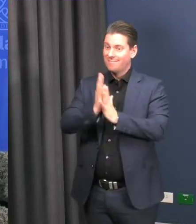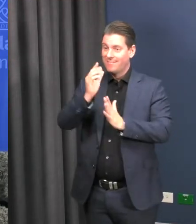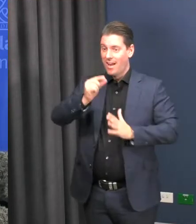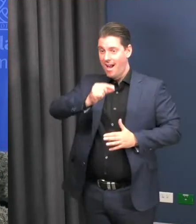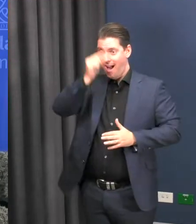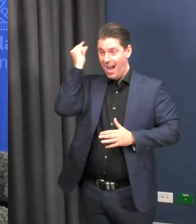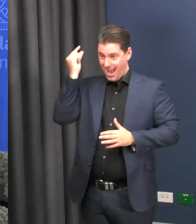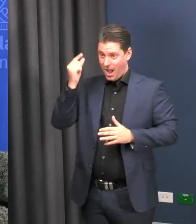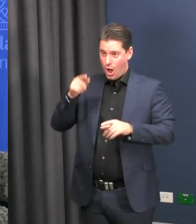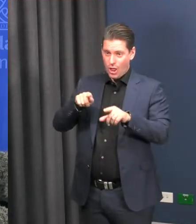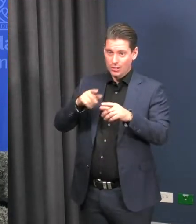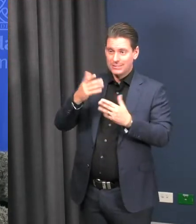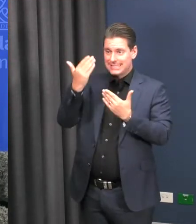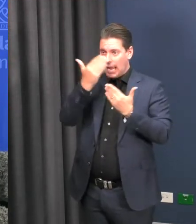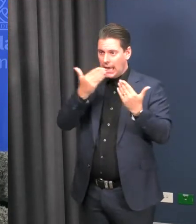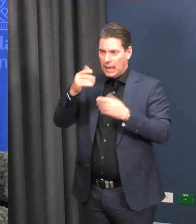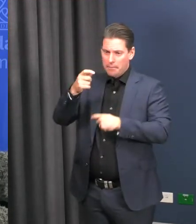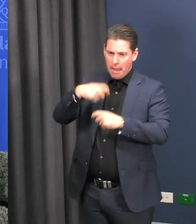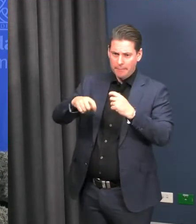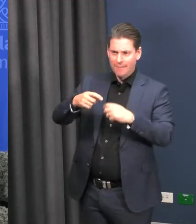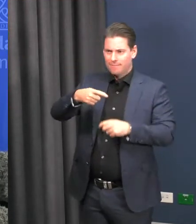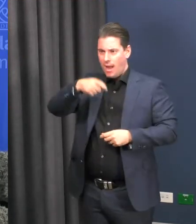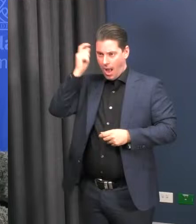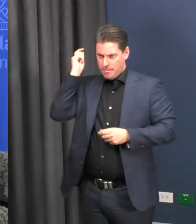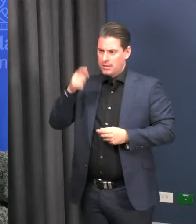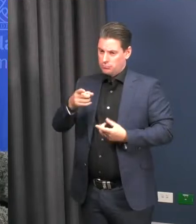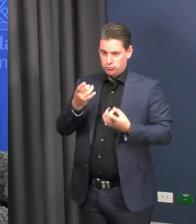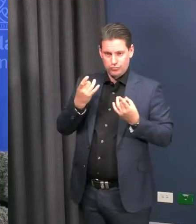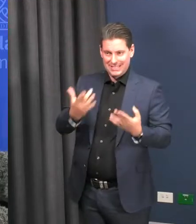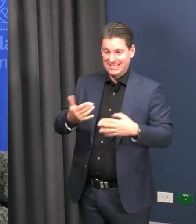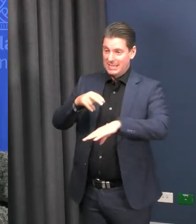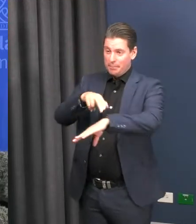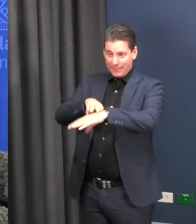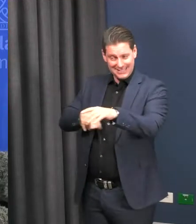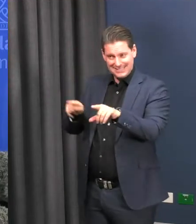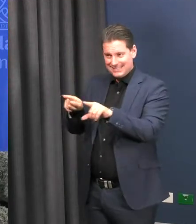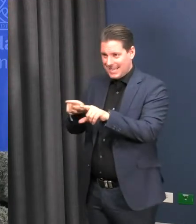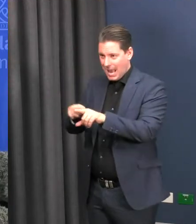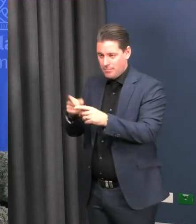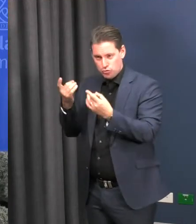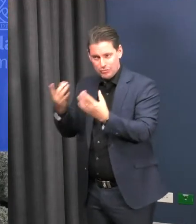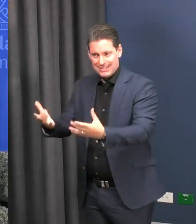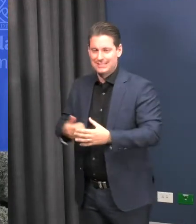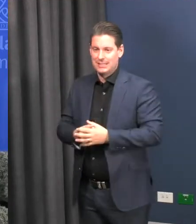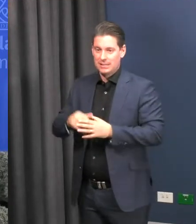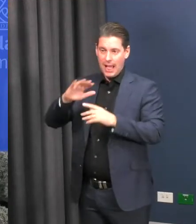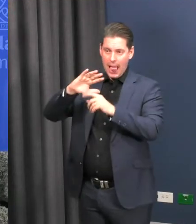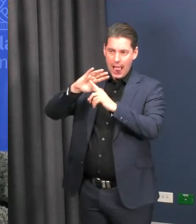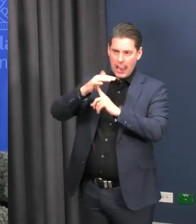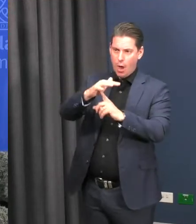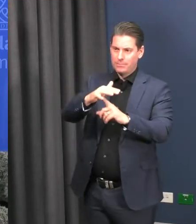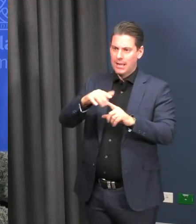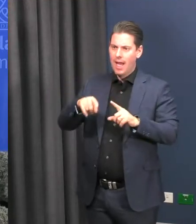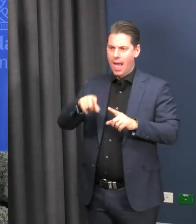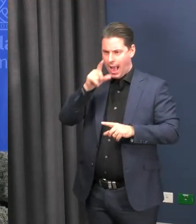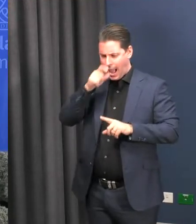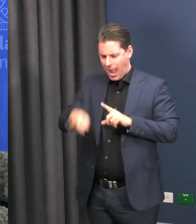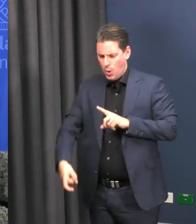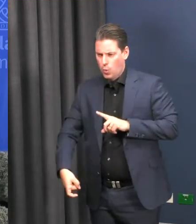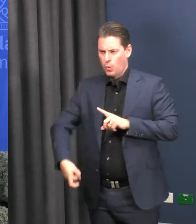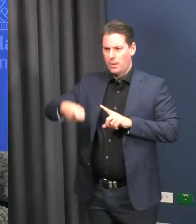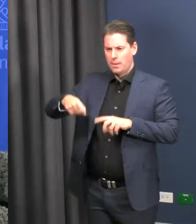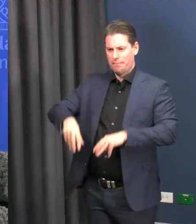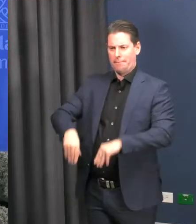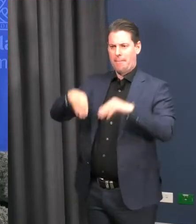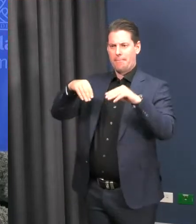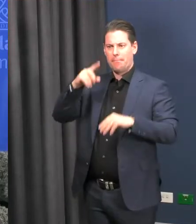also been tasked, along with those Queensland Police Service recruits I spoke of yesterday. Aircraft, including helicopters with winch capabilities, are on